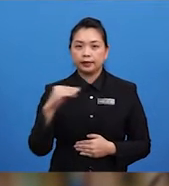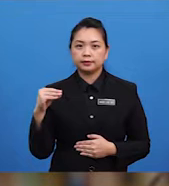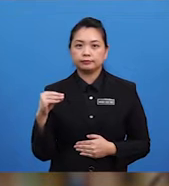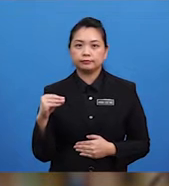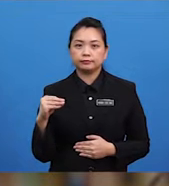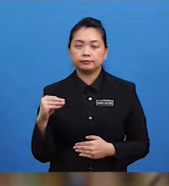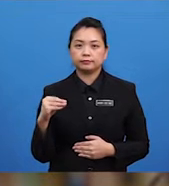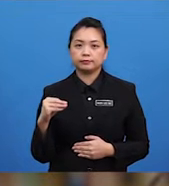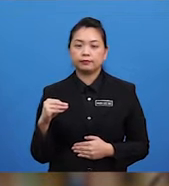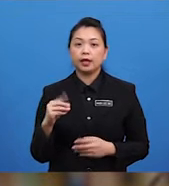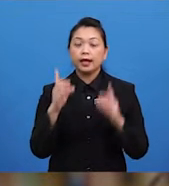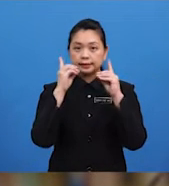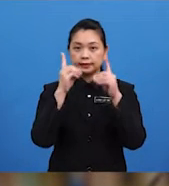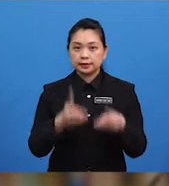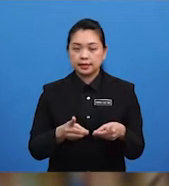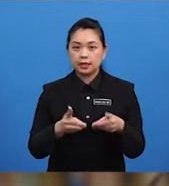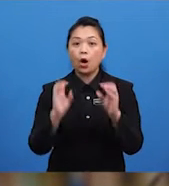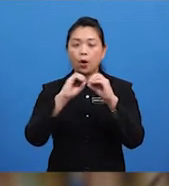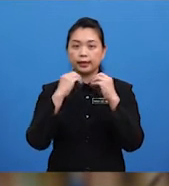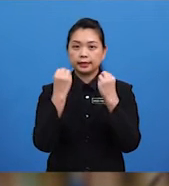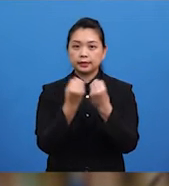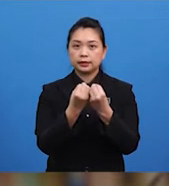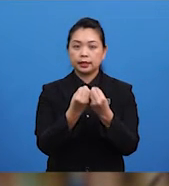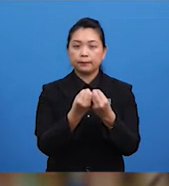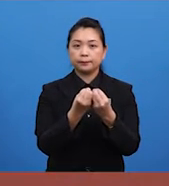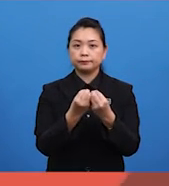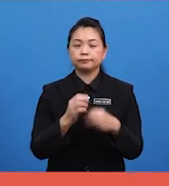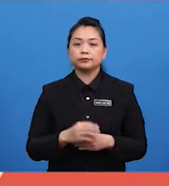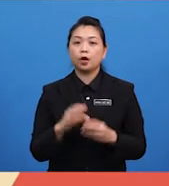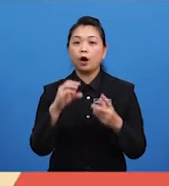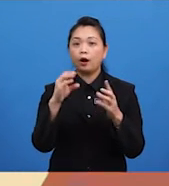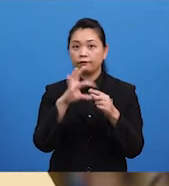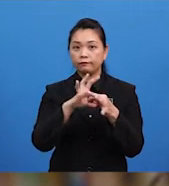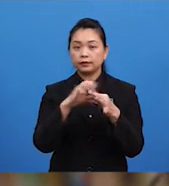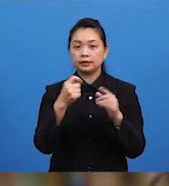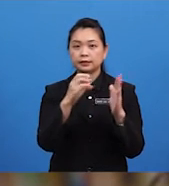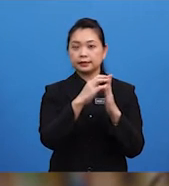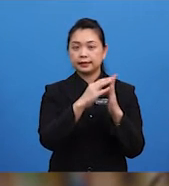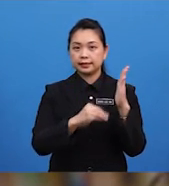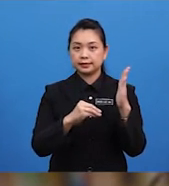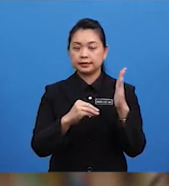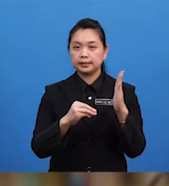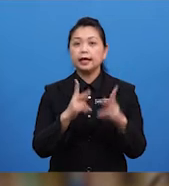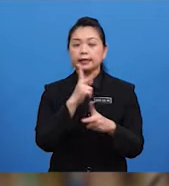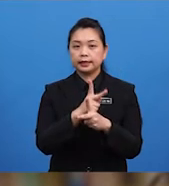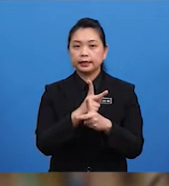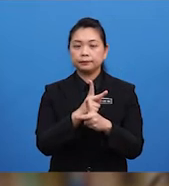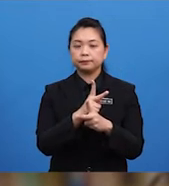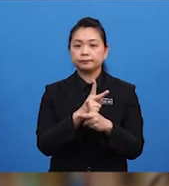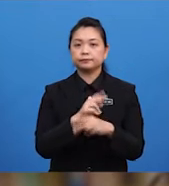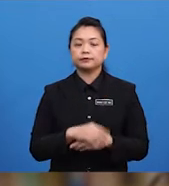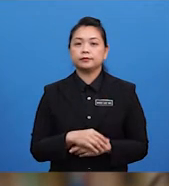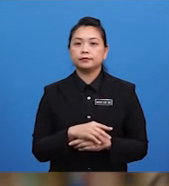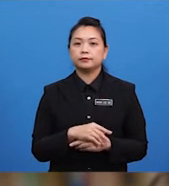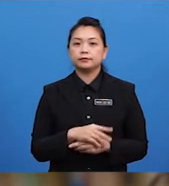and determine the organizational pattern of the text. Keep calm and continue